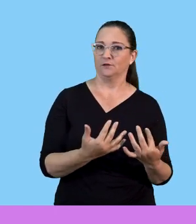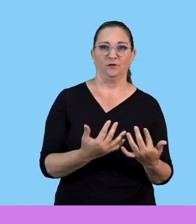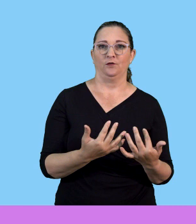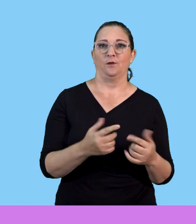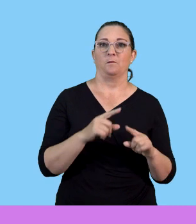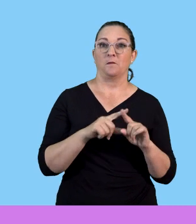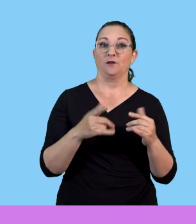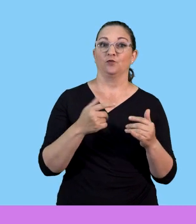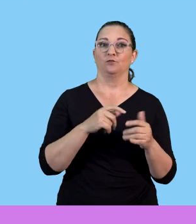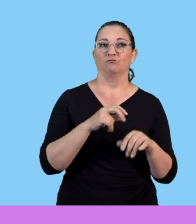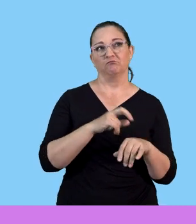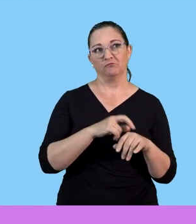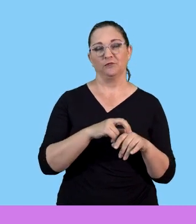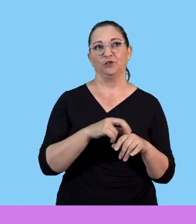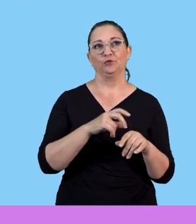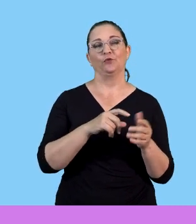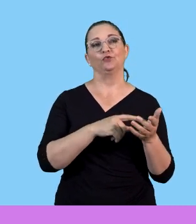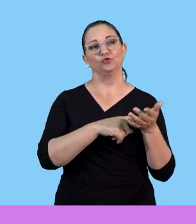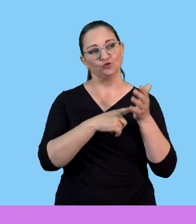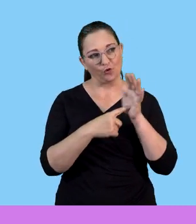So we know the VAT